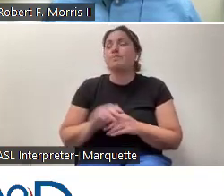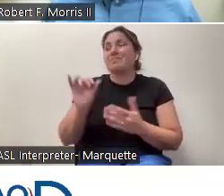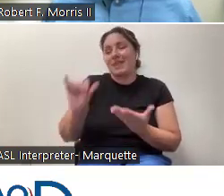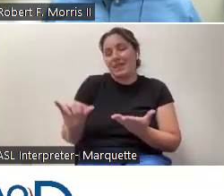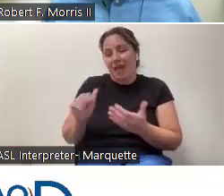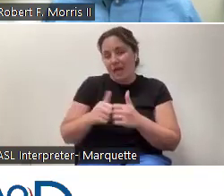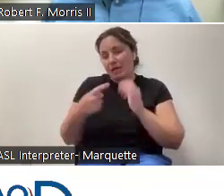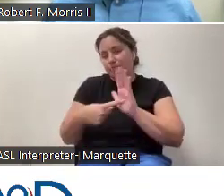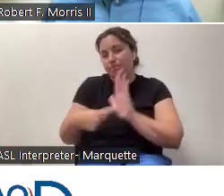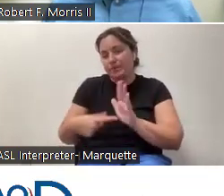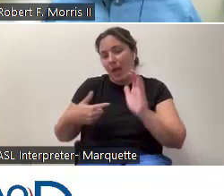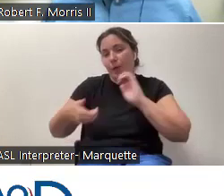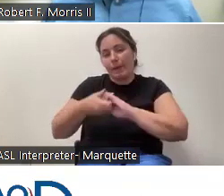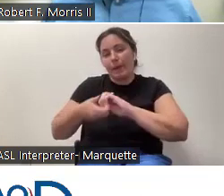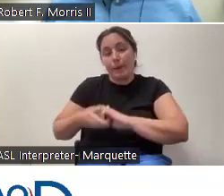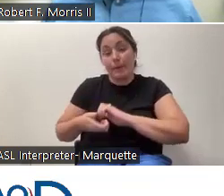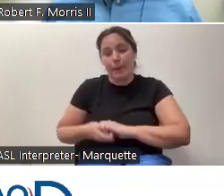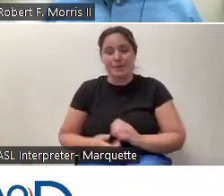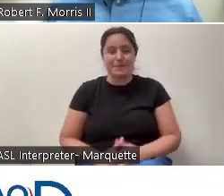we're partnering here.